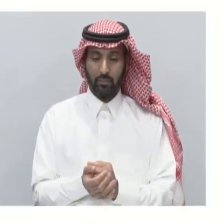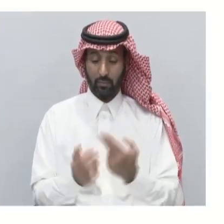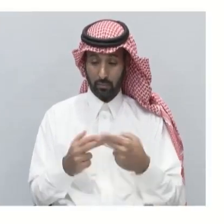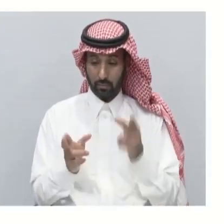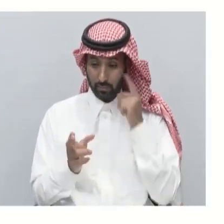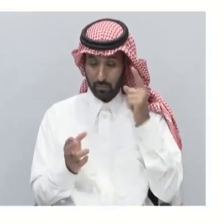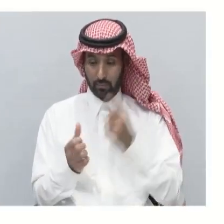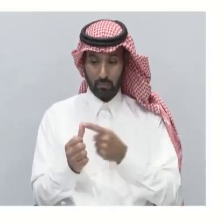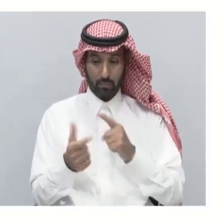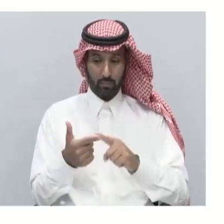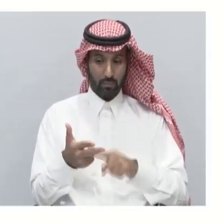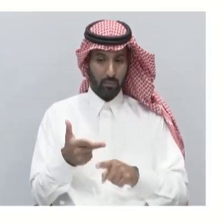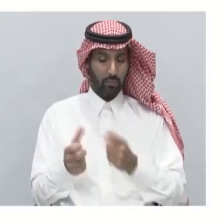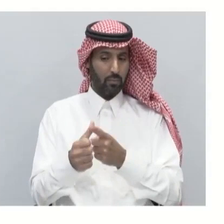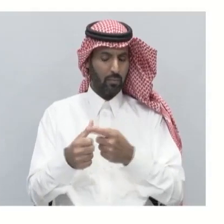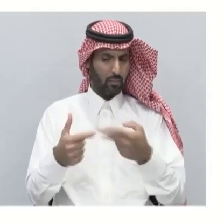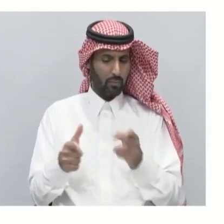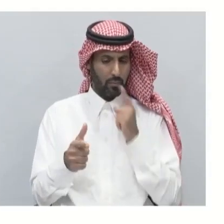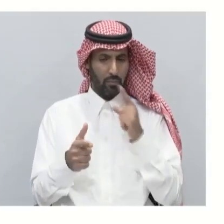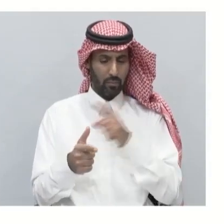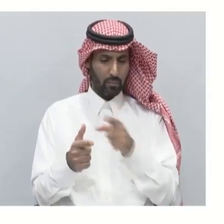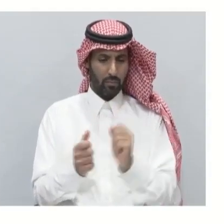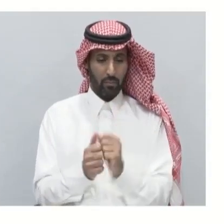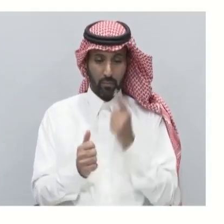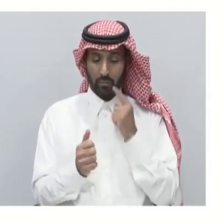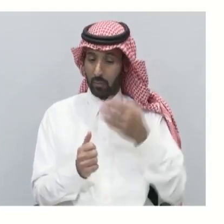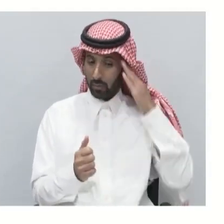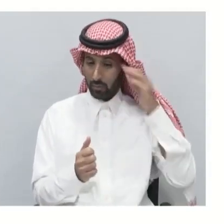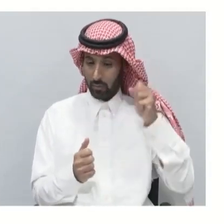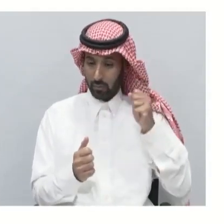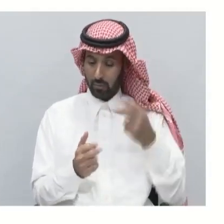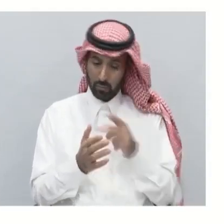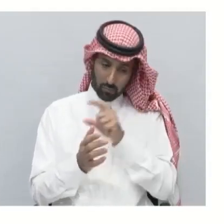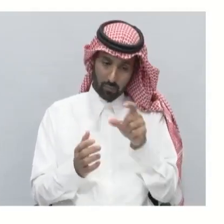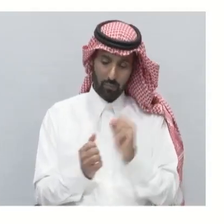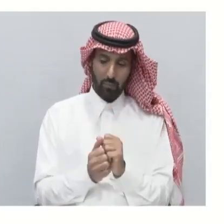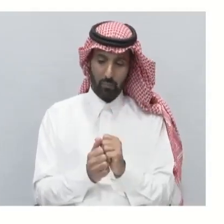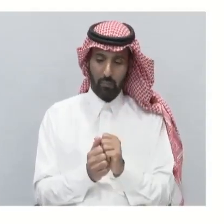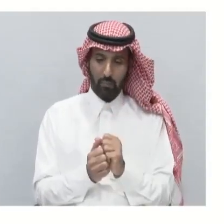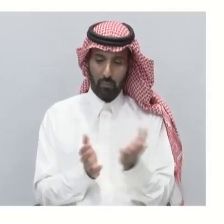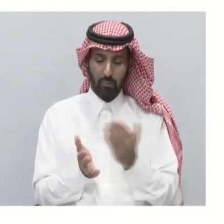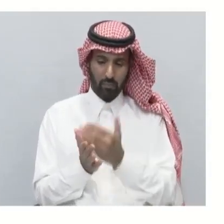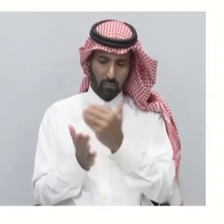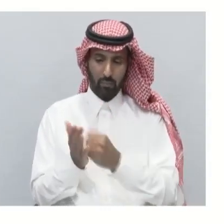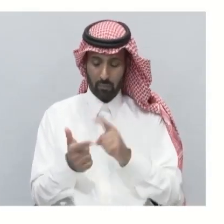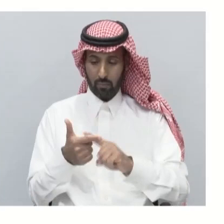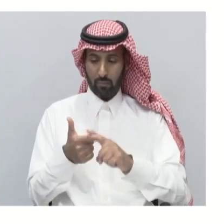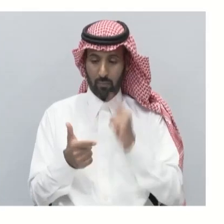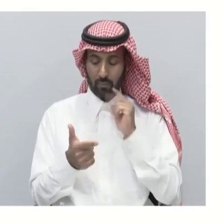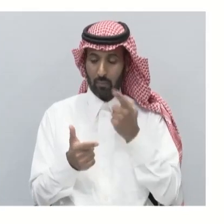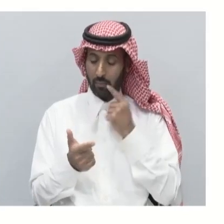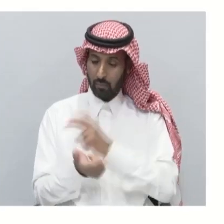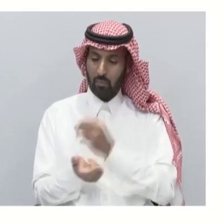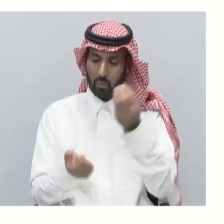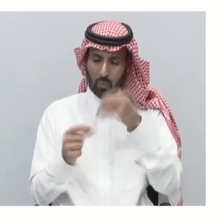with it one by one. At the beginning, I will start with the greeting and the opening lines. Then I will go to the second step, which is the